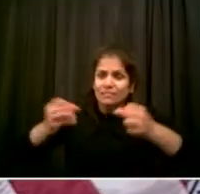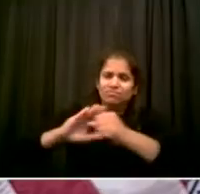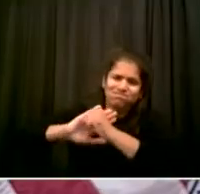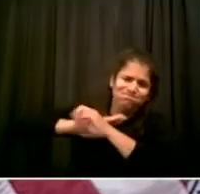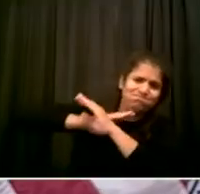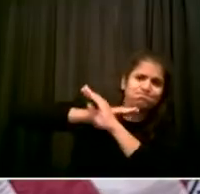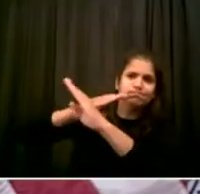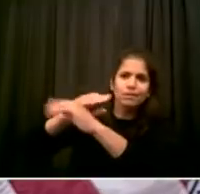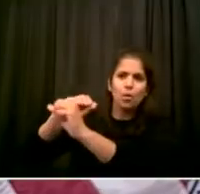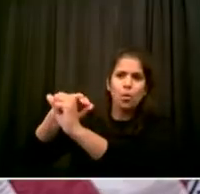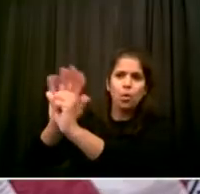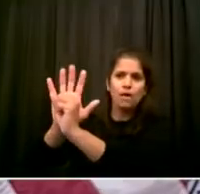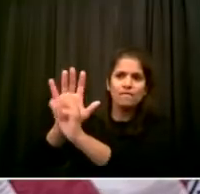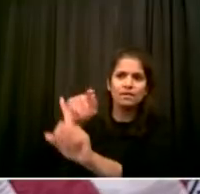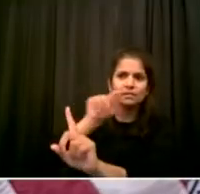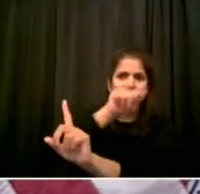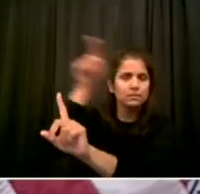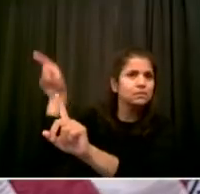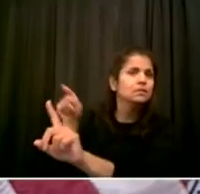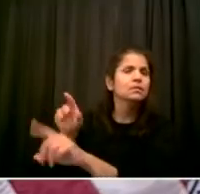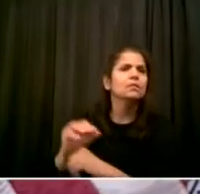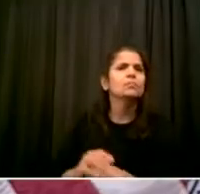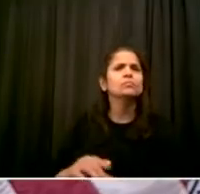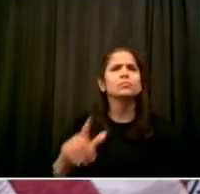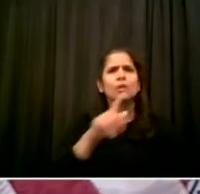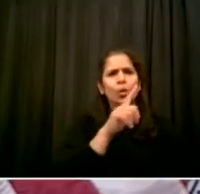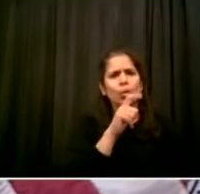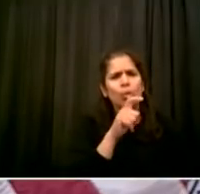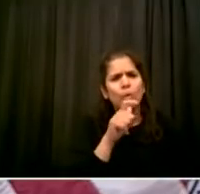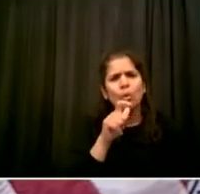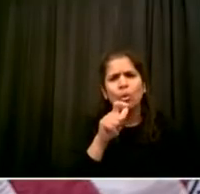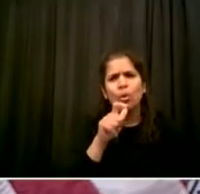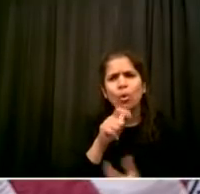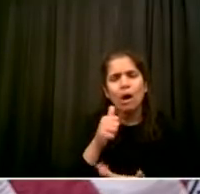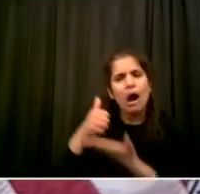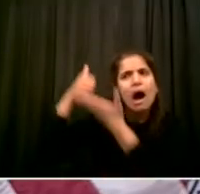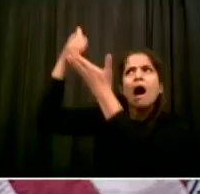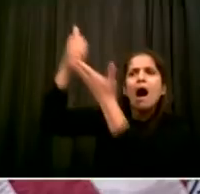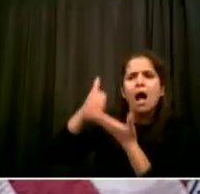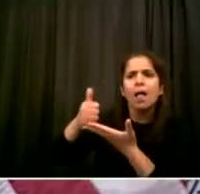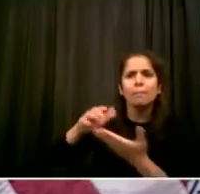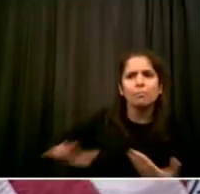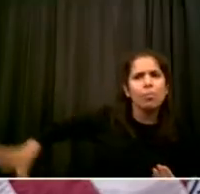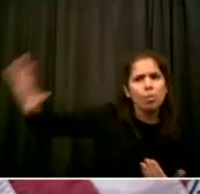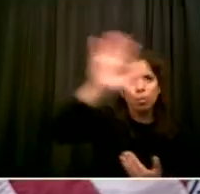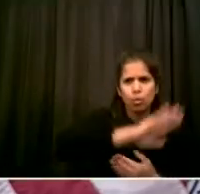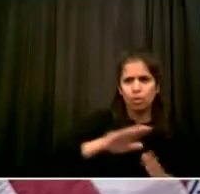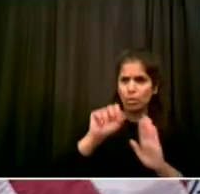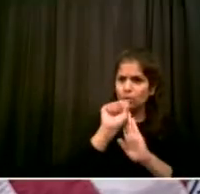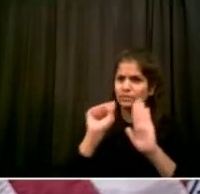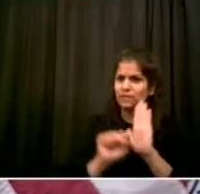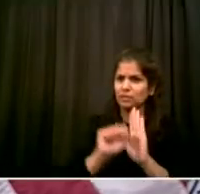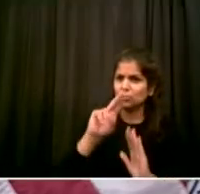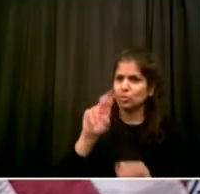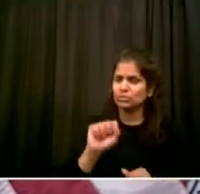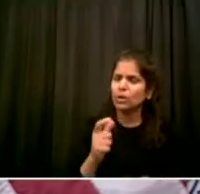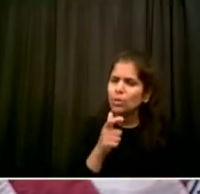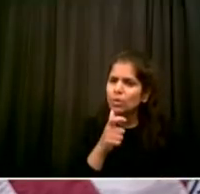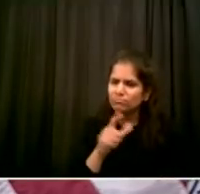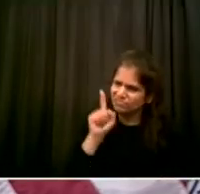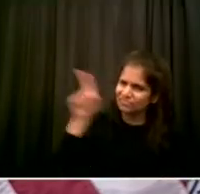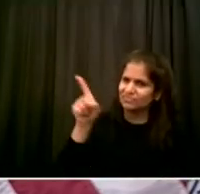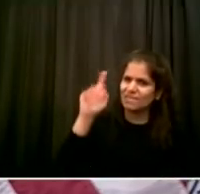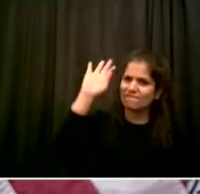be the responsibility of the federal government first and foremost to address this. And yet, here we are waiting